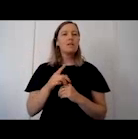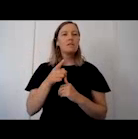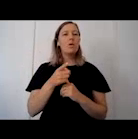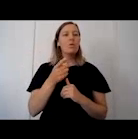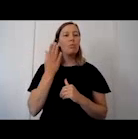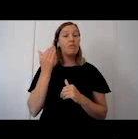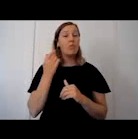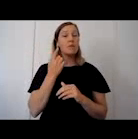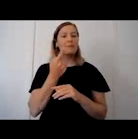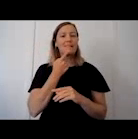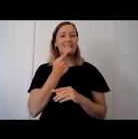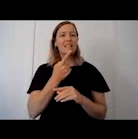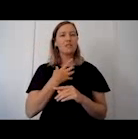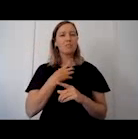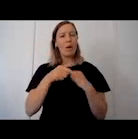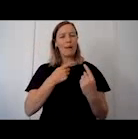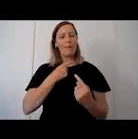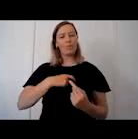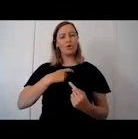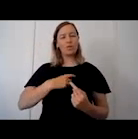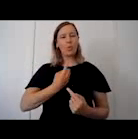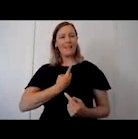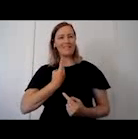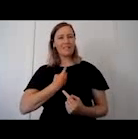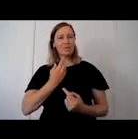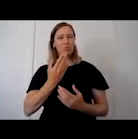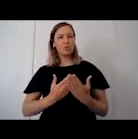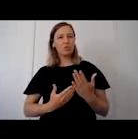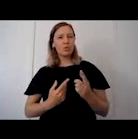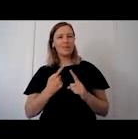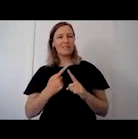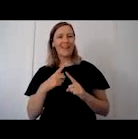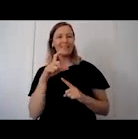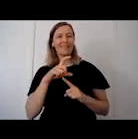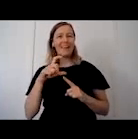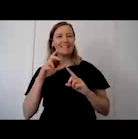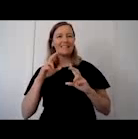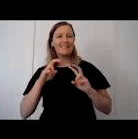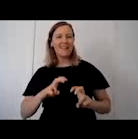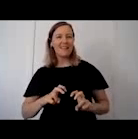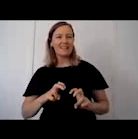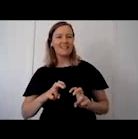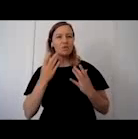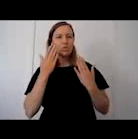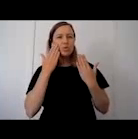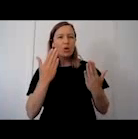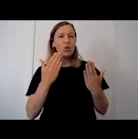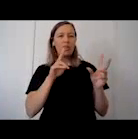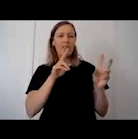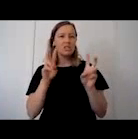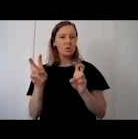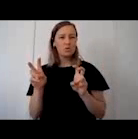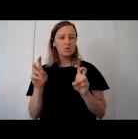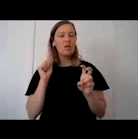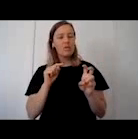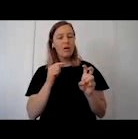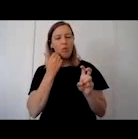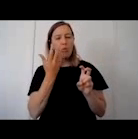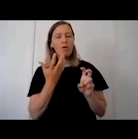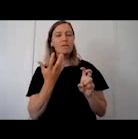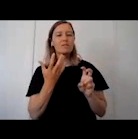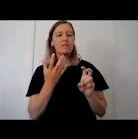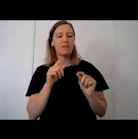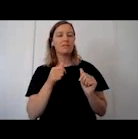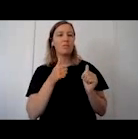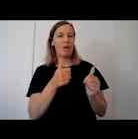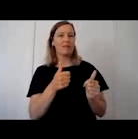personal and individual stories and case studies to illustrate that issue that always does well